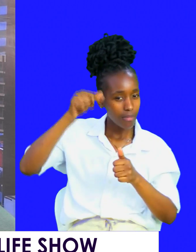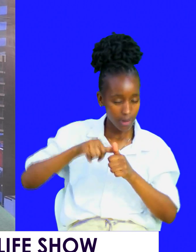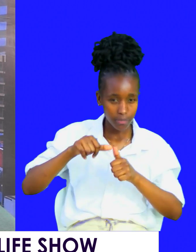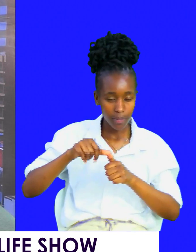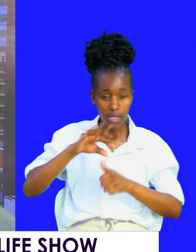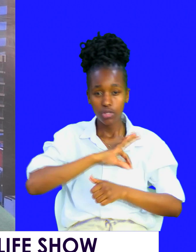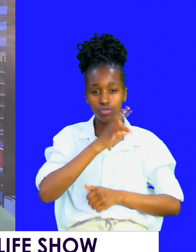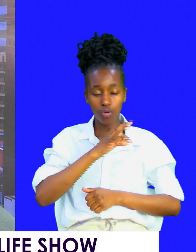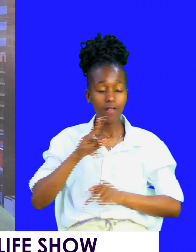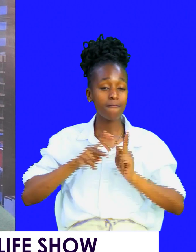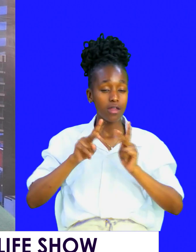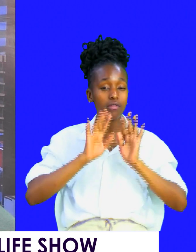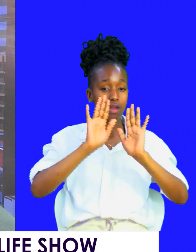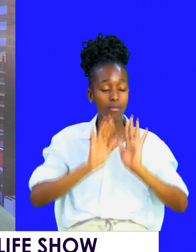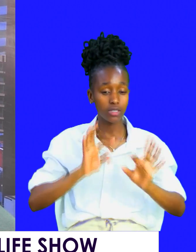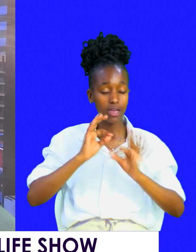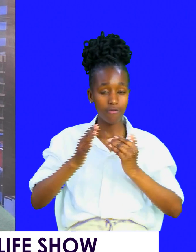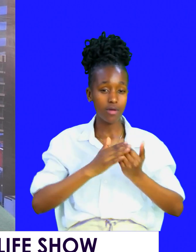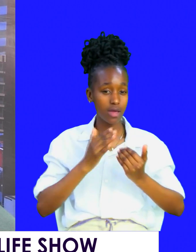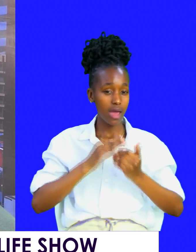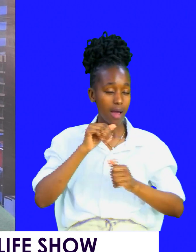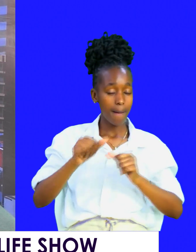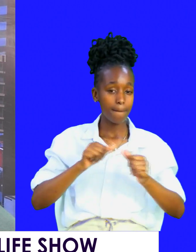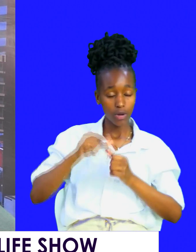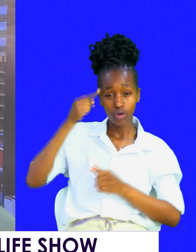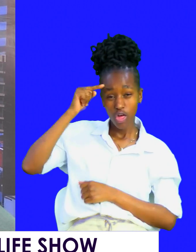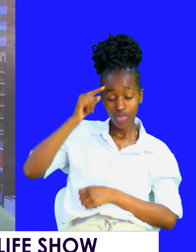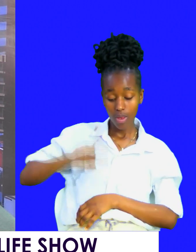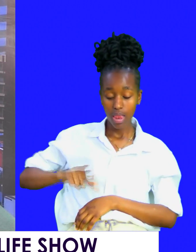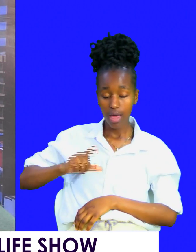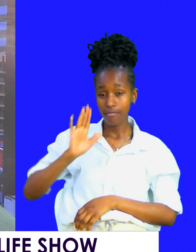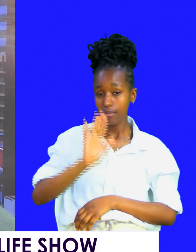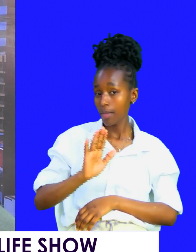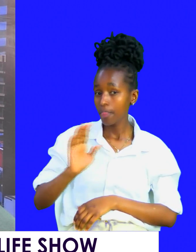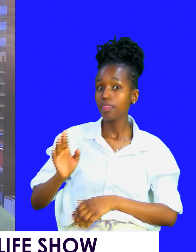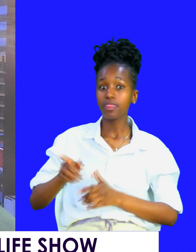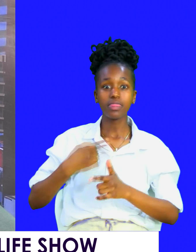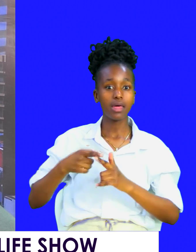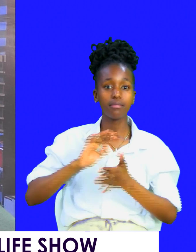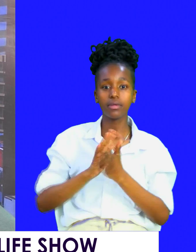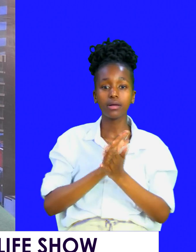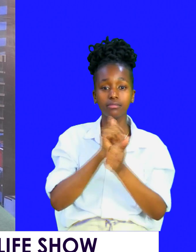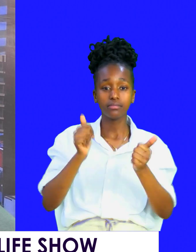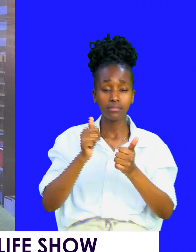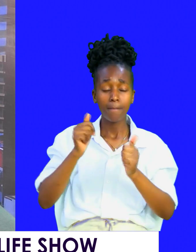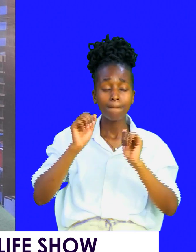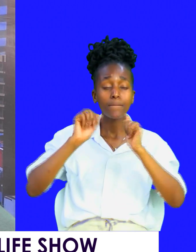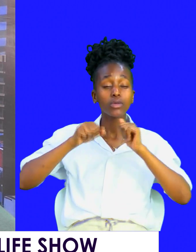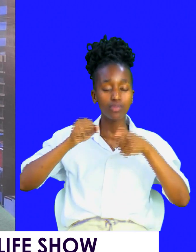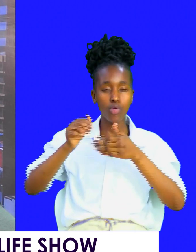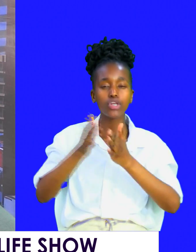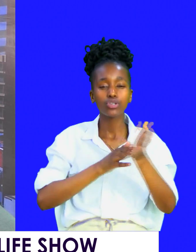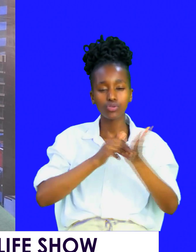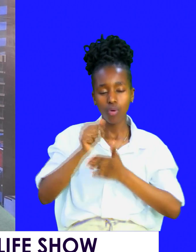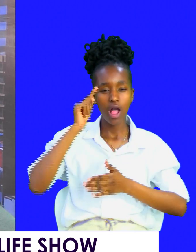needs to be addressed. Take care of your thought life. Your thought lives can be distracted. What are the distractions